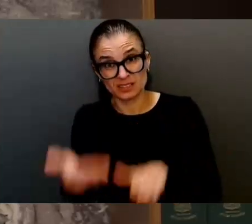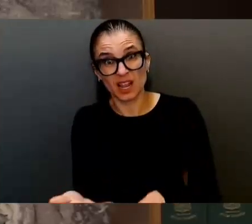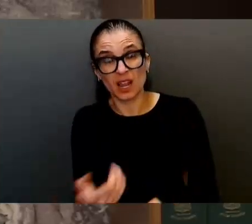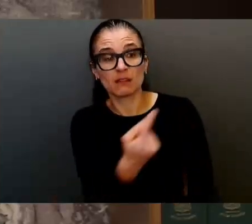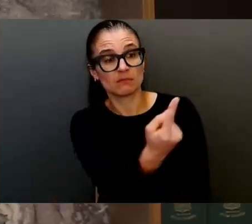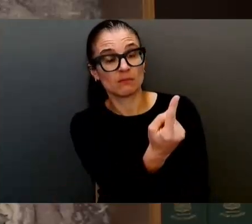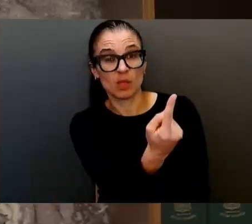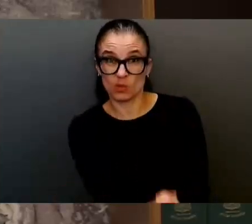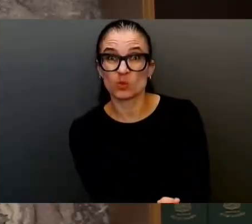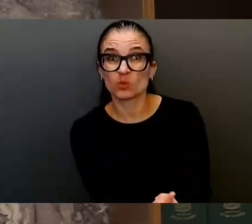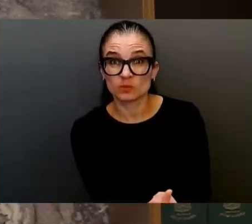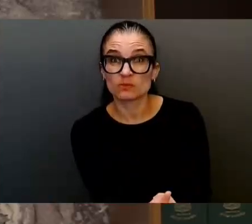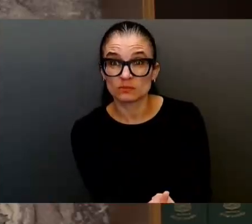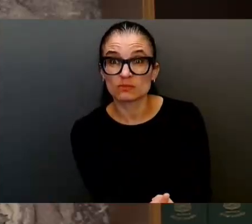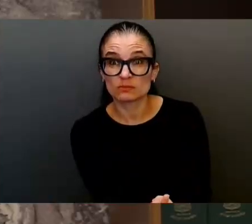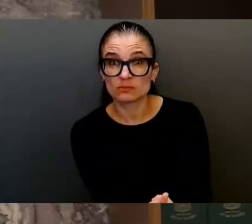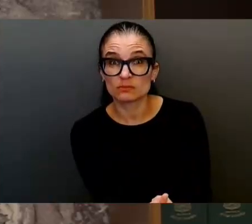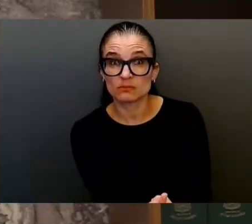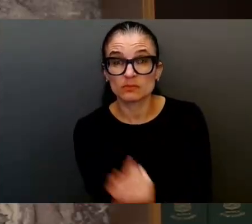because of toxic drugs.